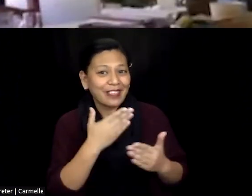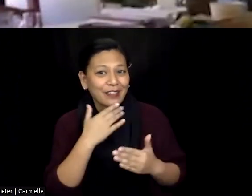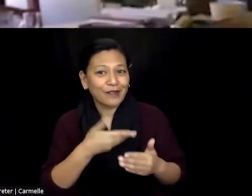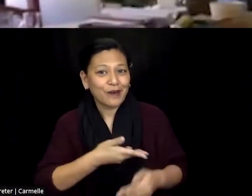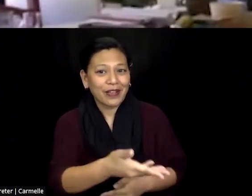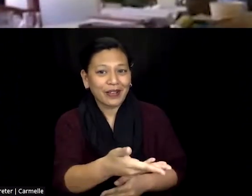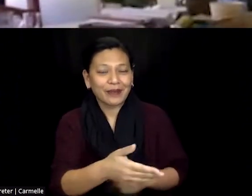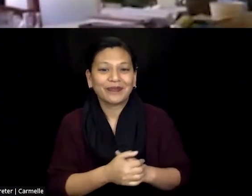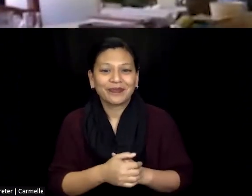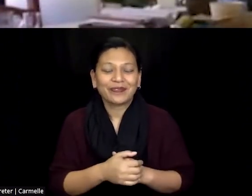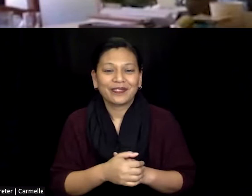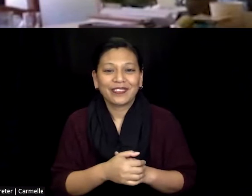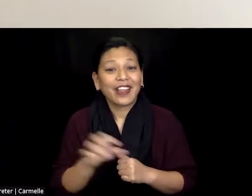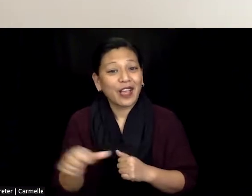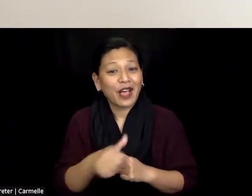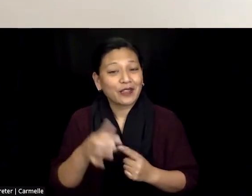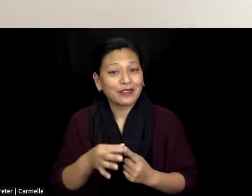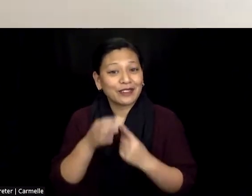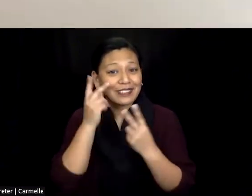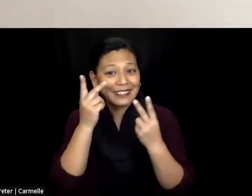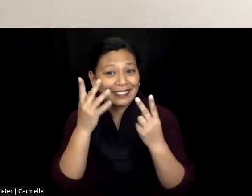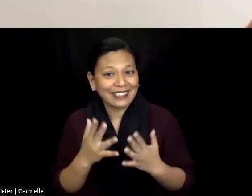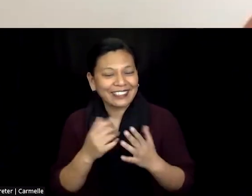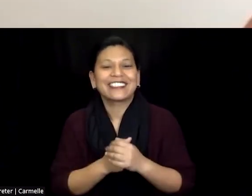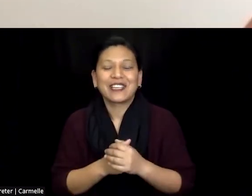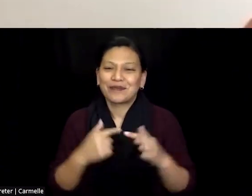me. A more special guest. What, the cat? Than you?